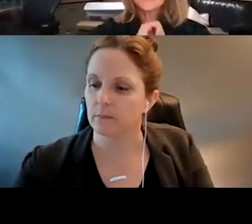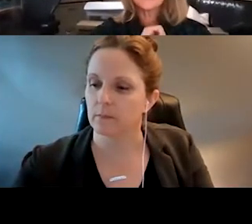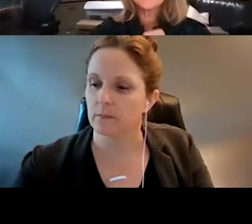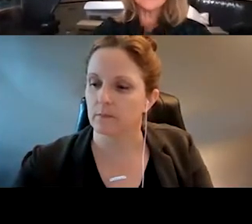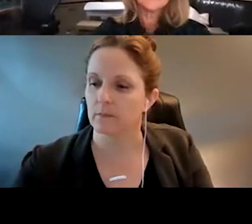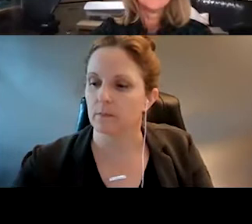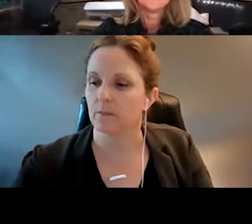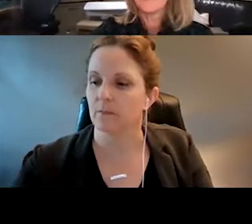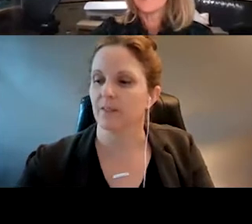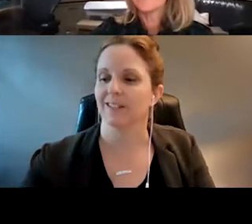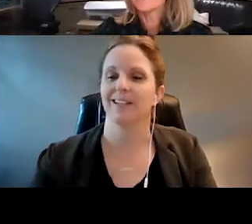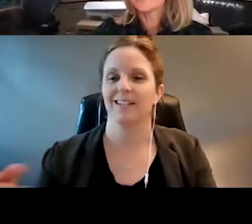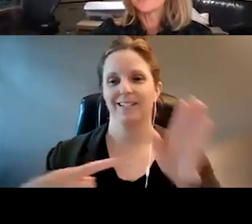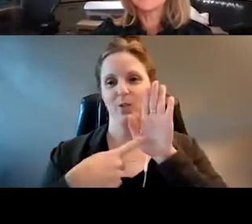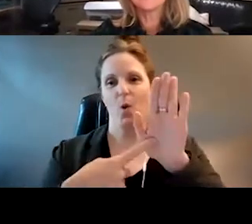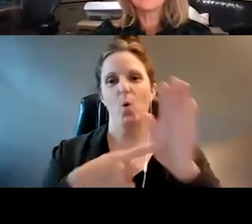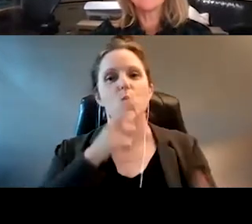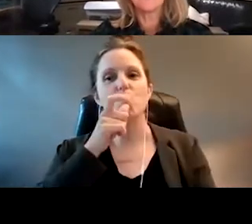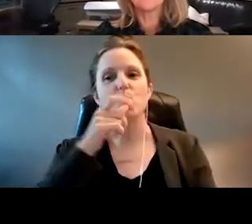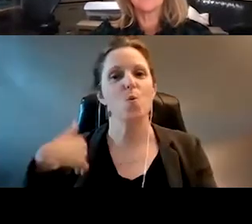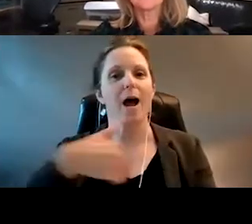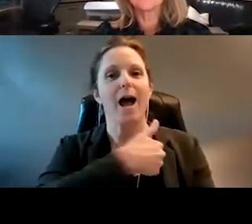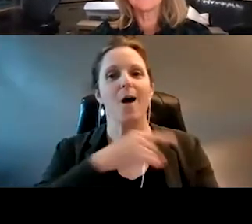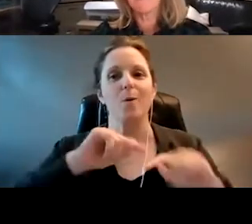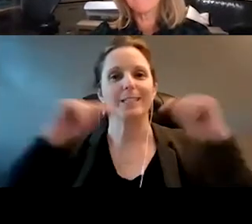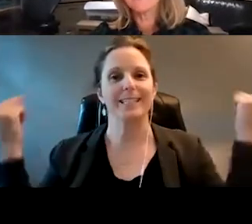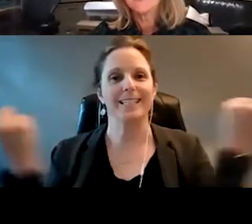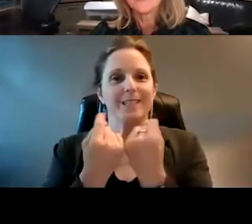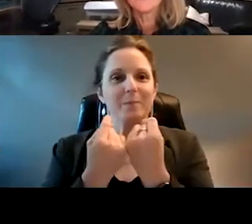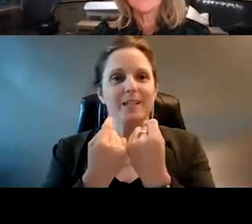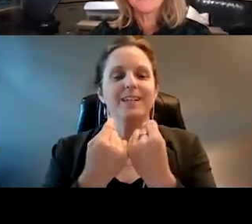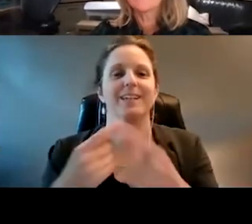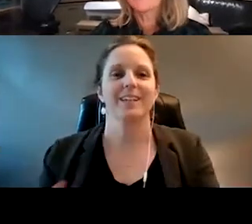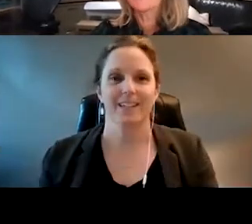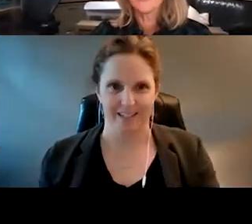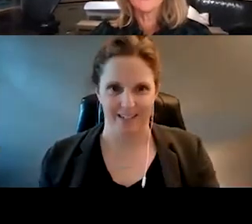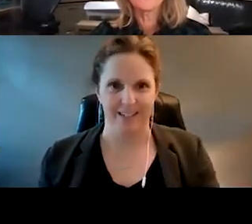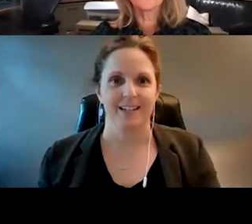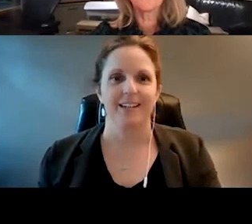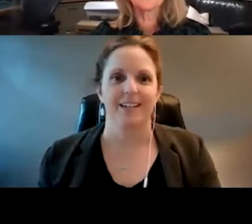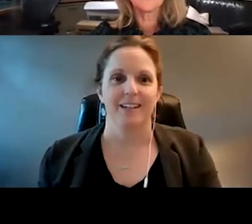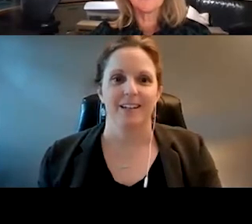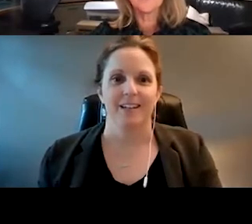to do one more thing, if that's okay. Go ahead.